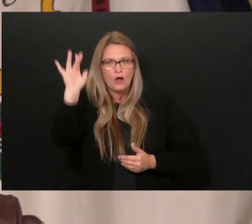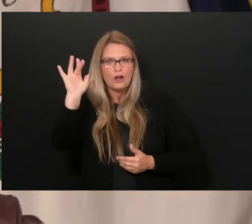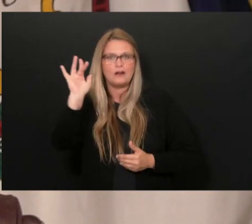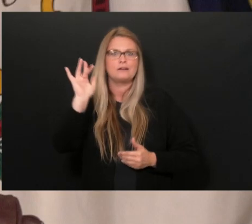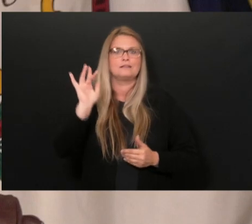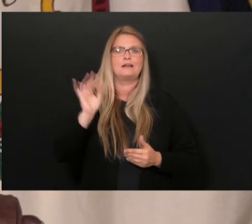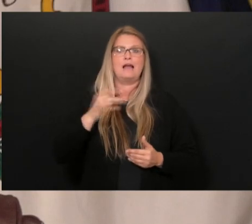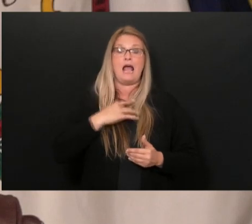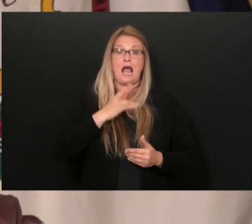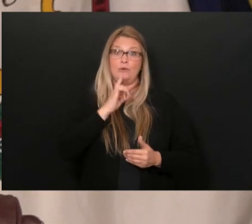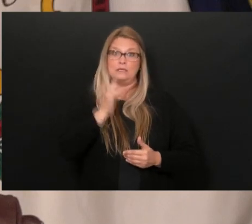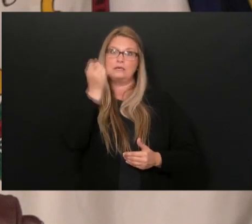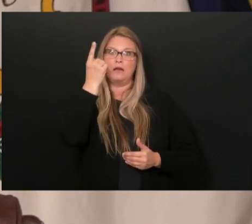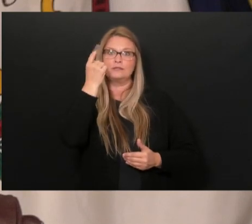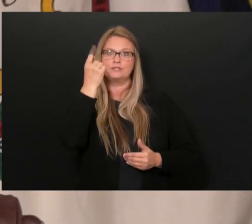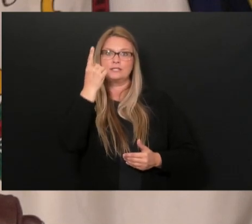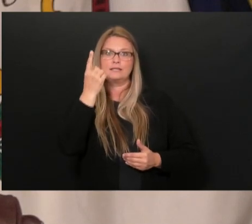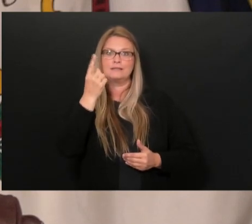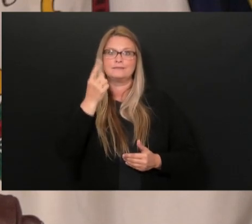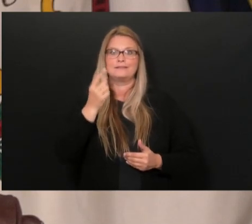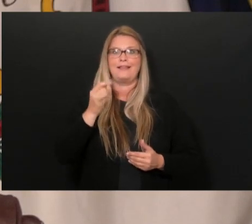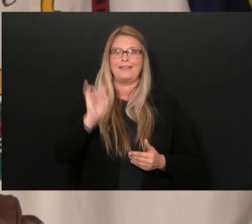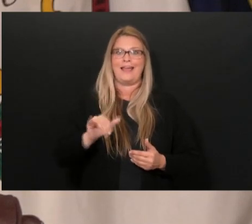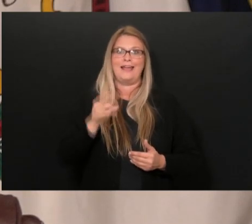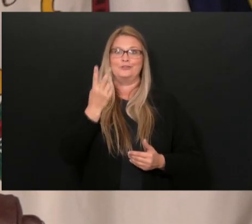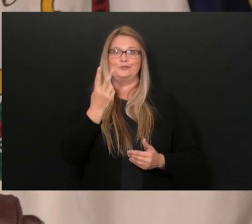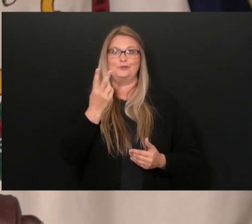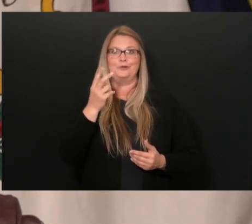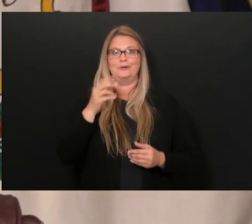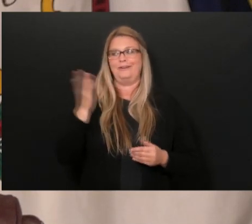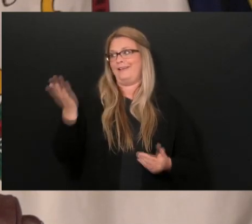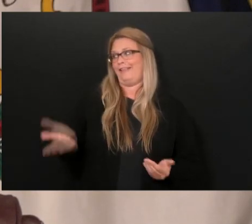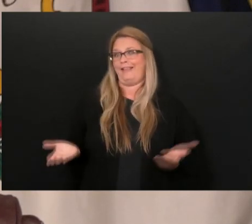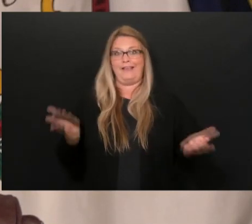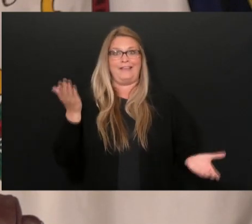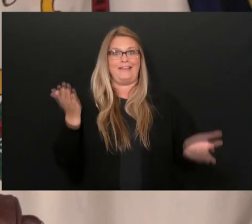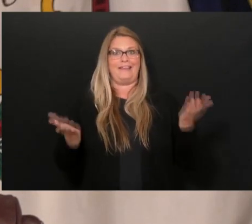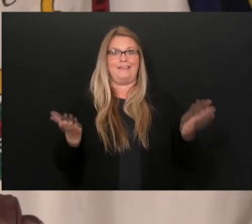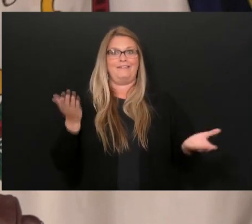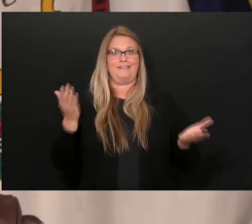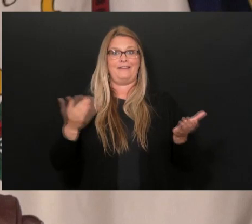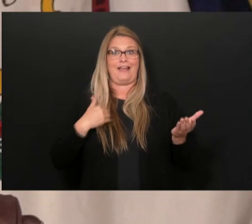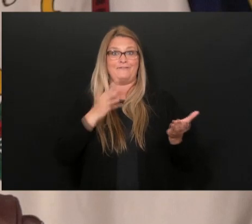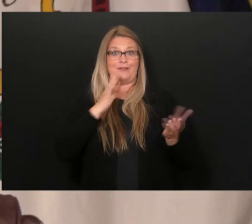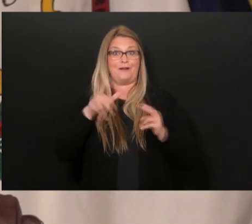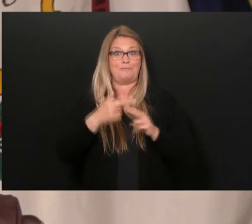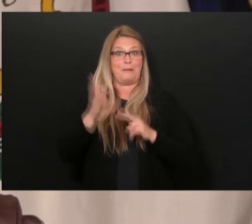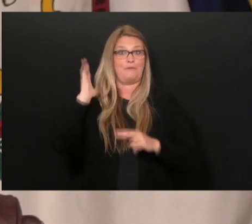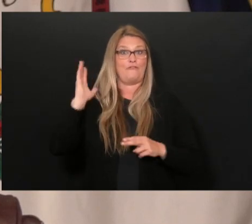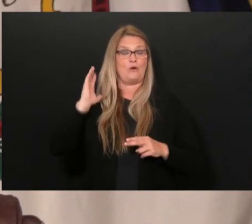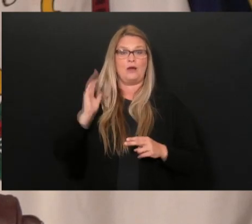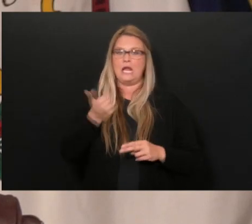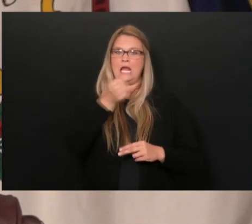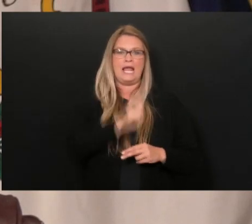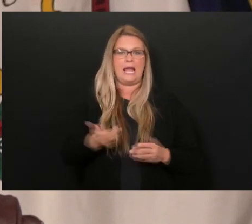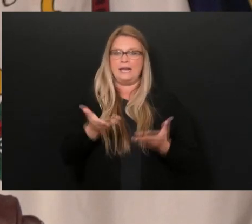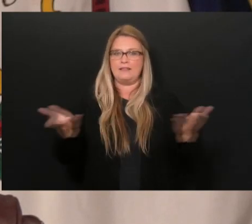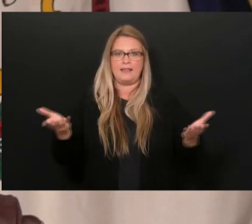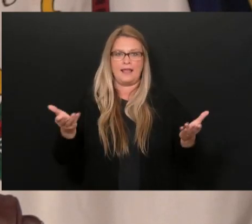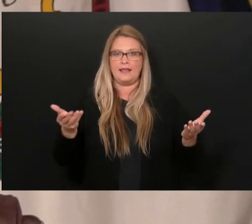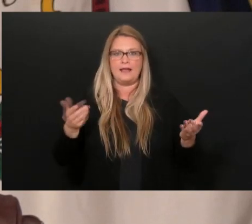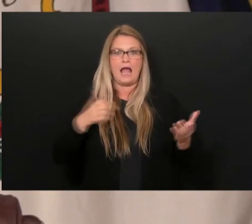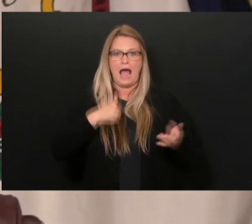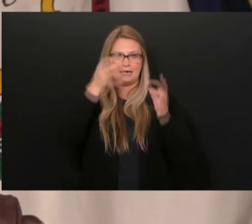truly understand there's two sides to this coin. It's a difficult decision. Anything we do is a